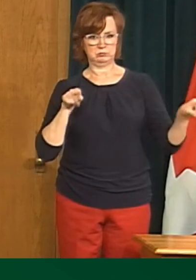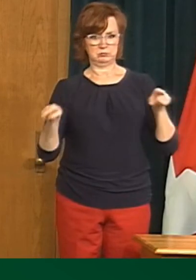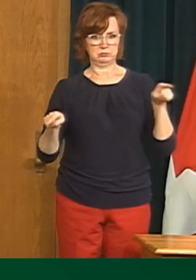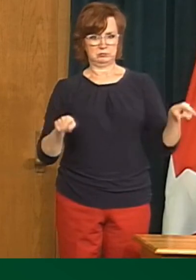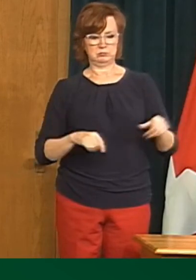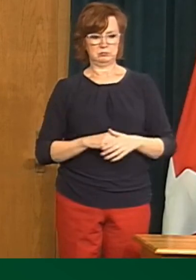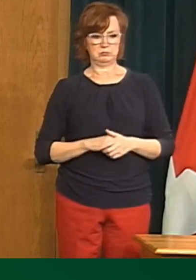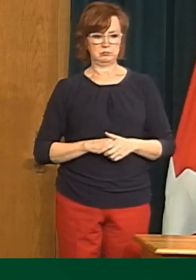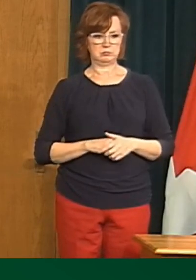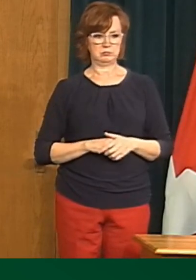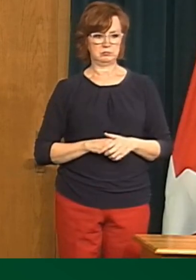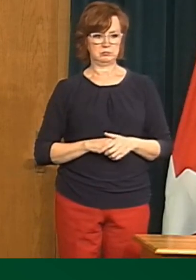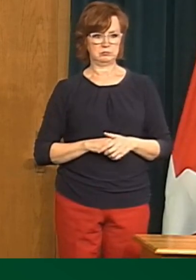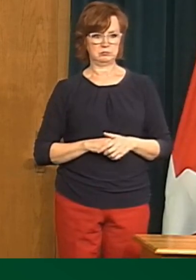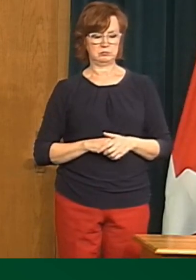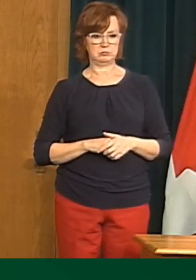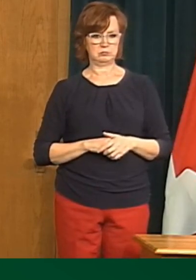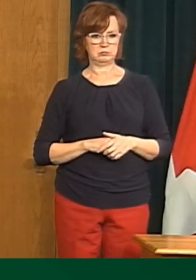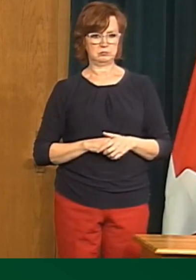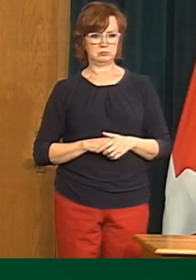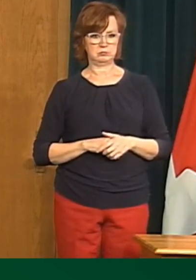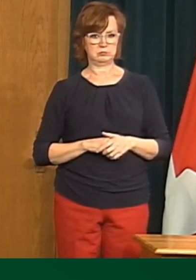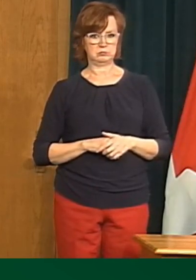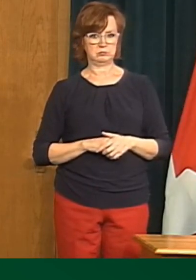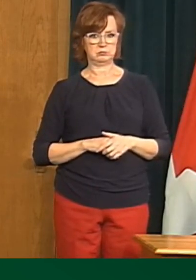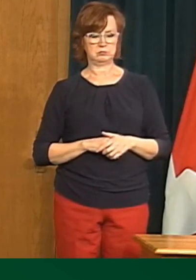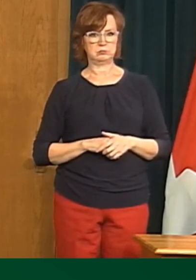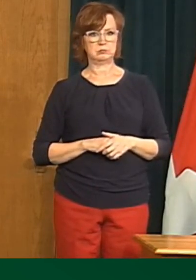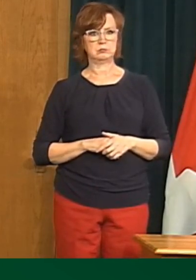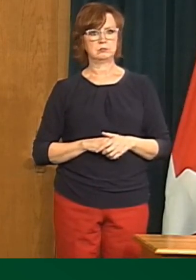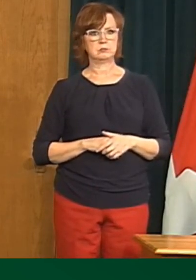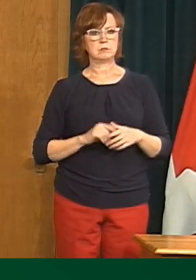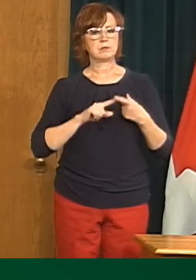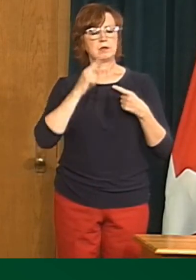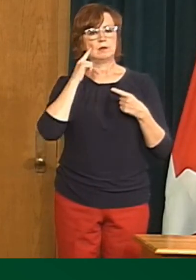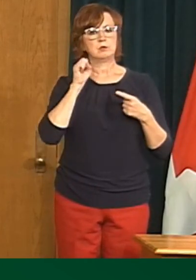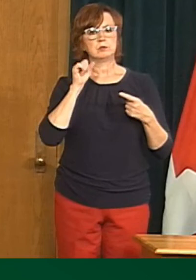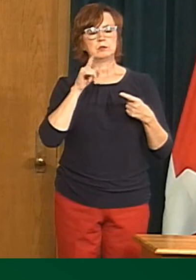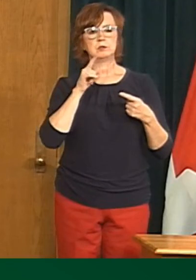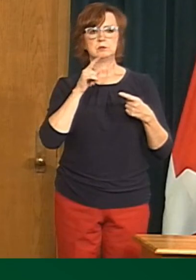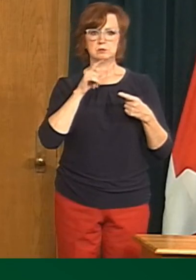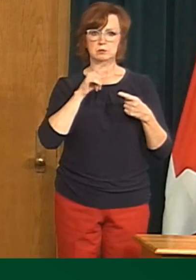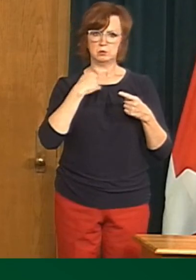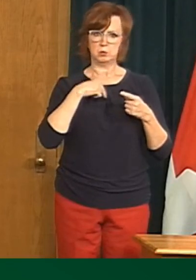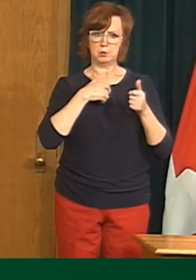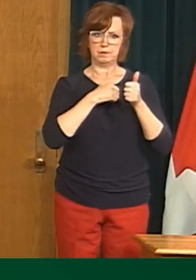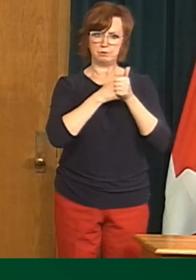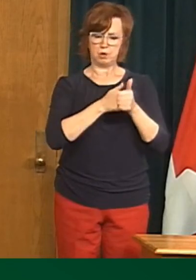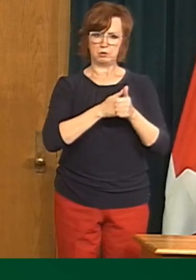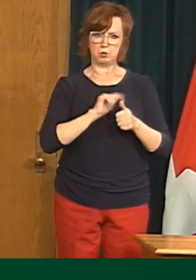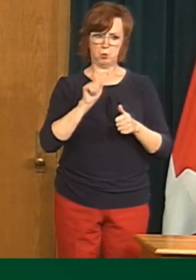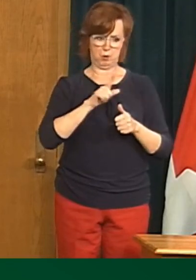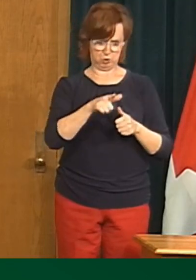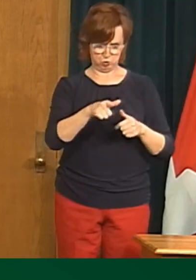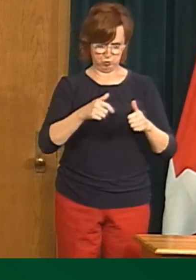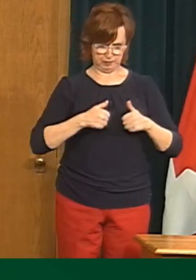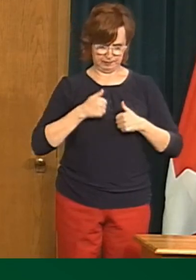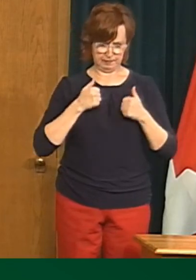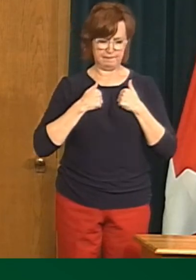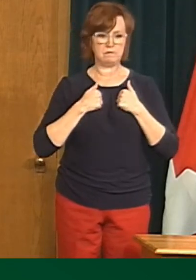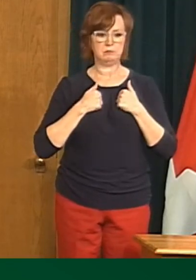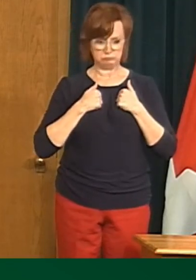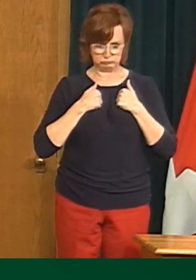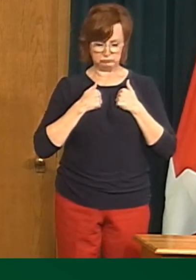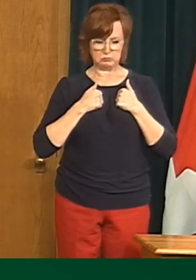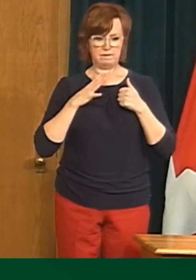only in Saskatchewan, but also across Canada. In fact, there was a conversation today at federal, provincial,